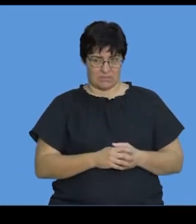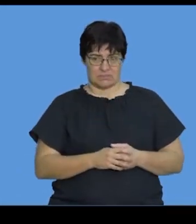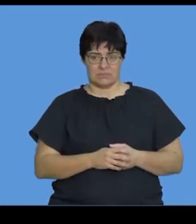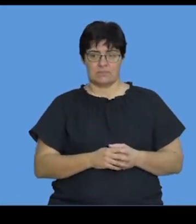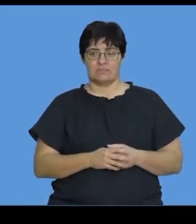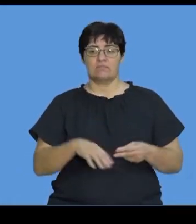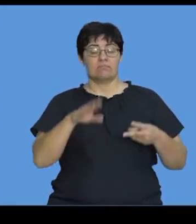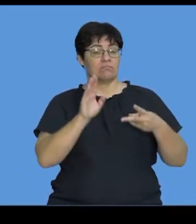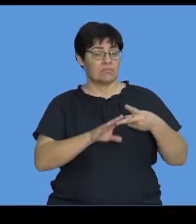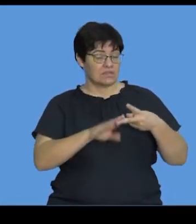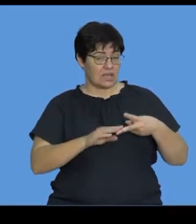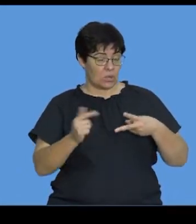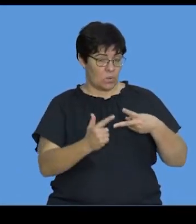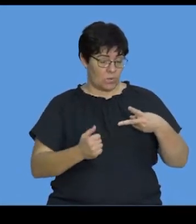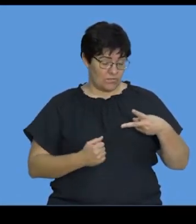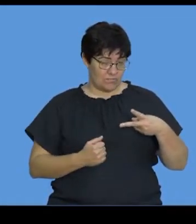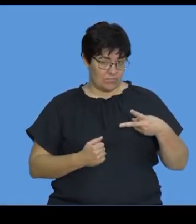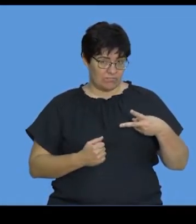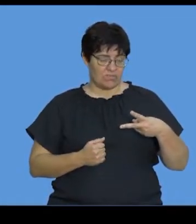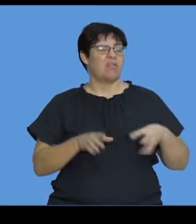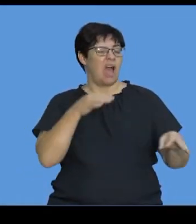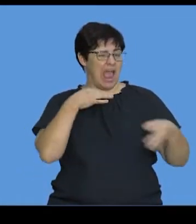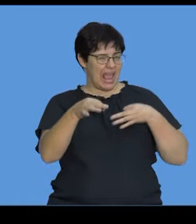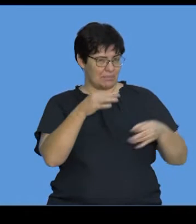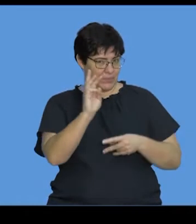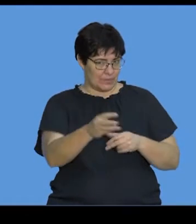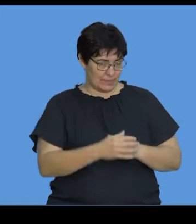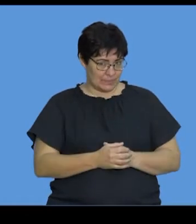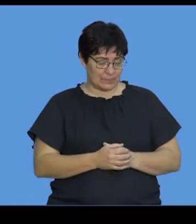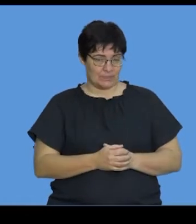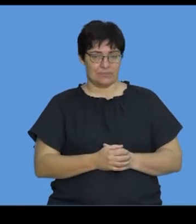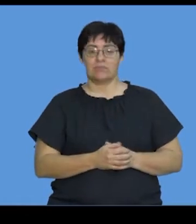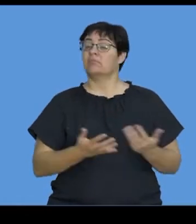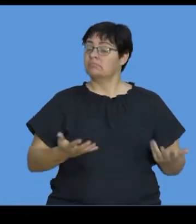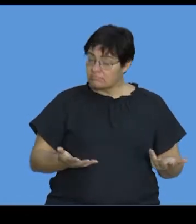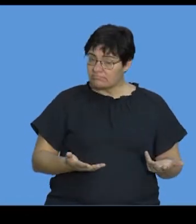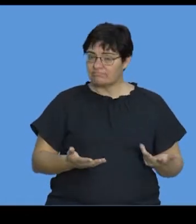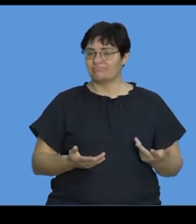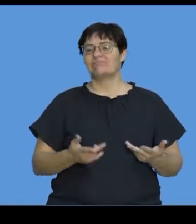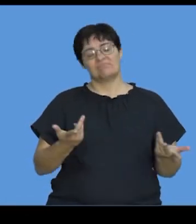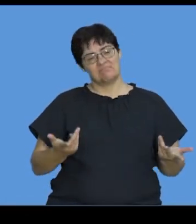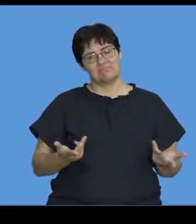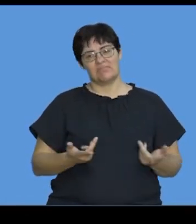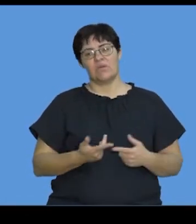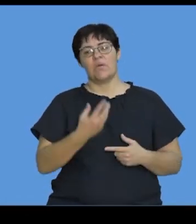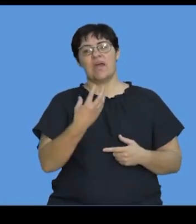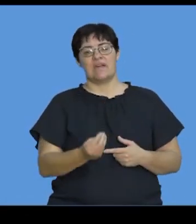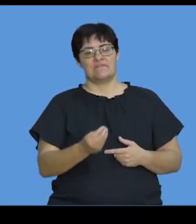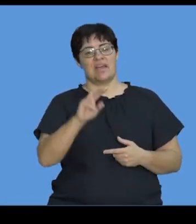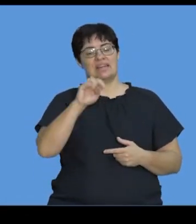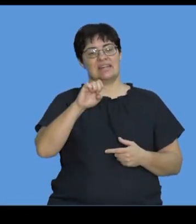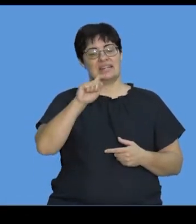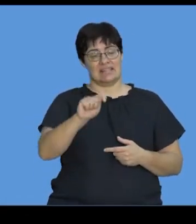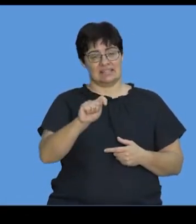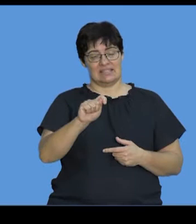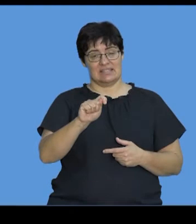Newton's second law. We're also going to go through about that. And then, of course, we've got net force. Now, that's a term